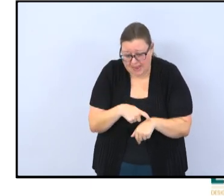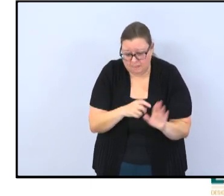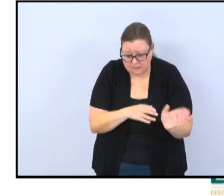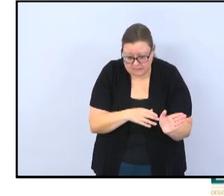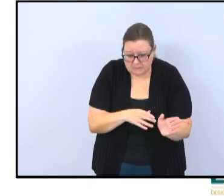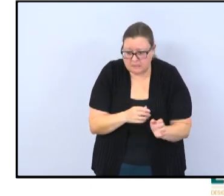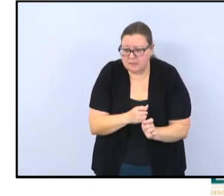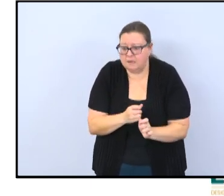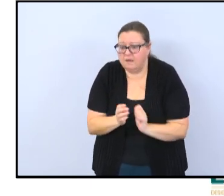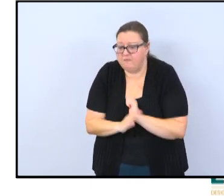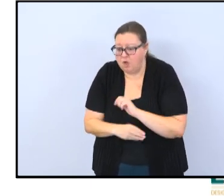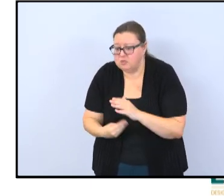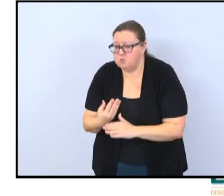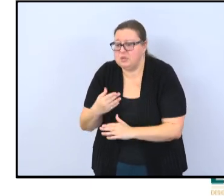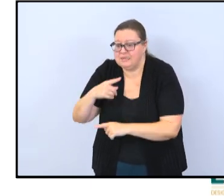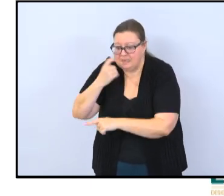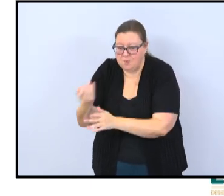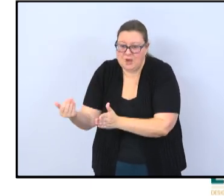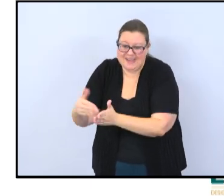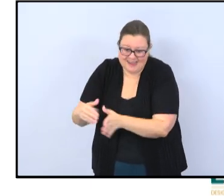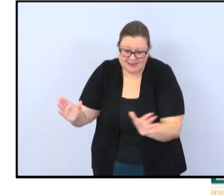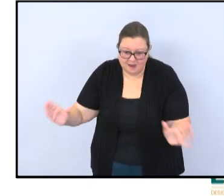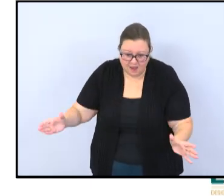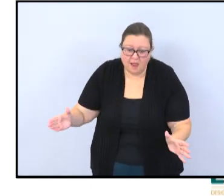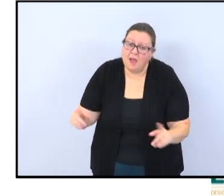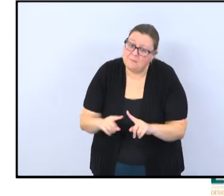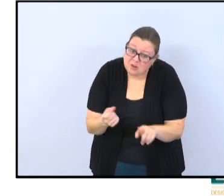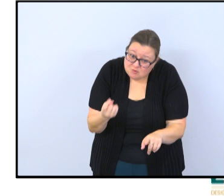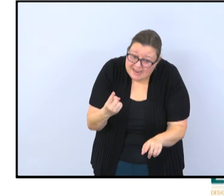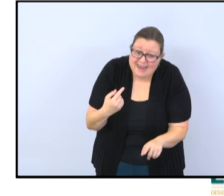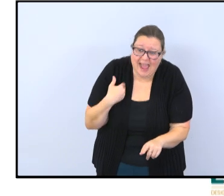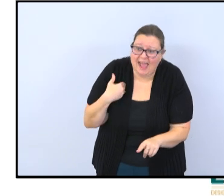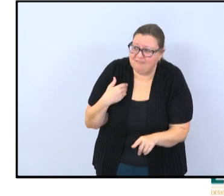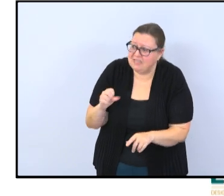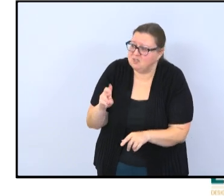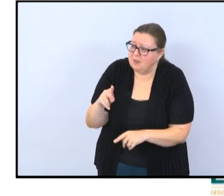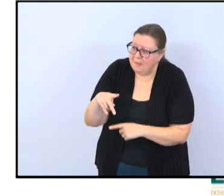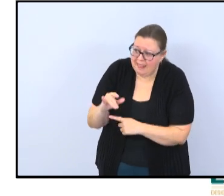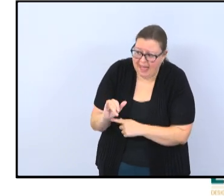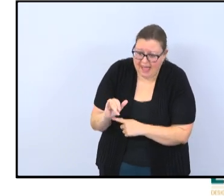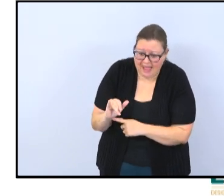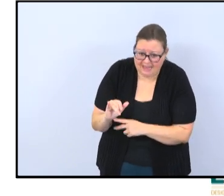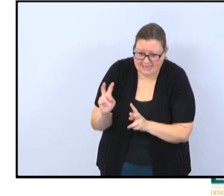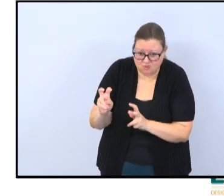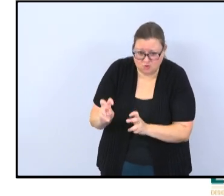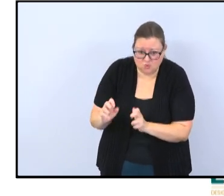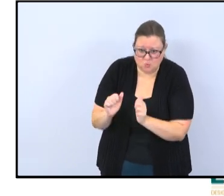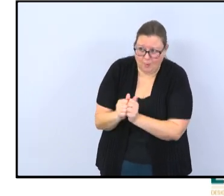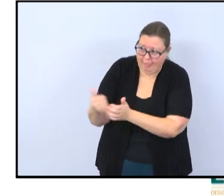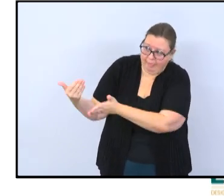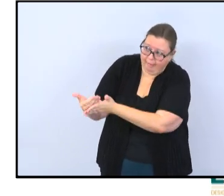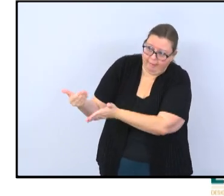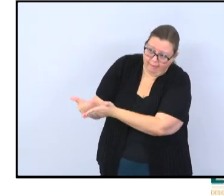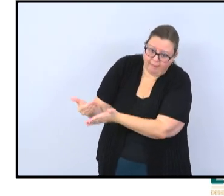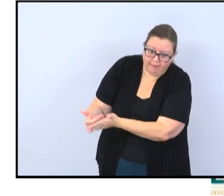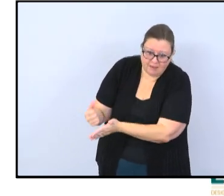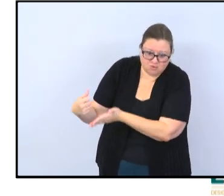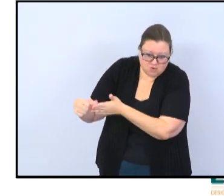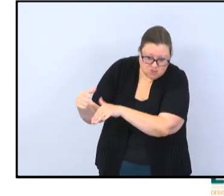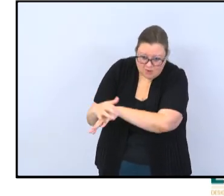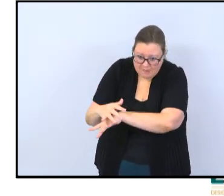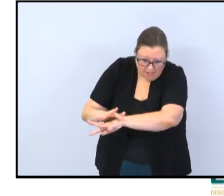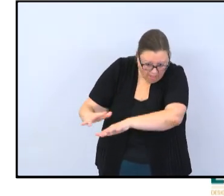chain issues. So we hope we can do it quicker than this, but to be sure we can get